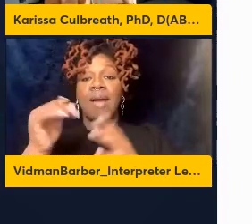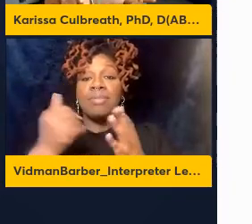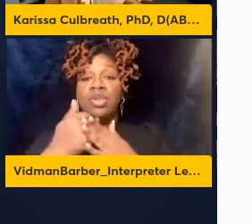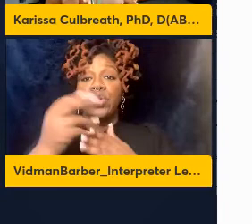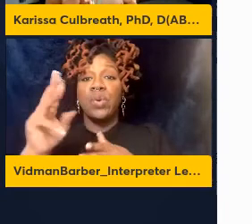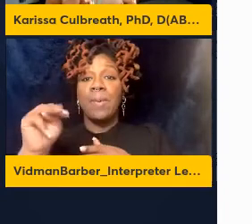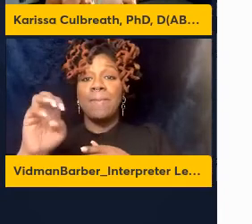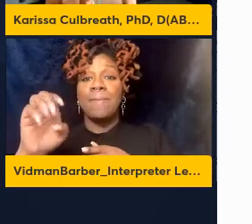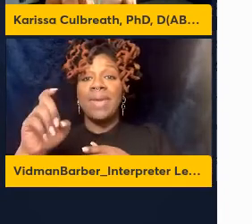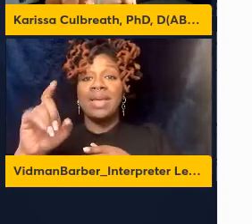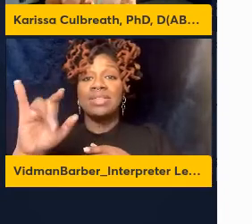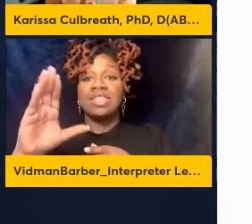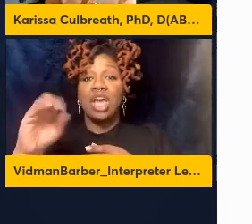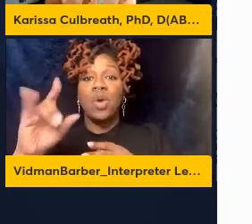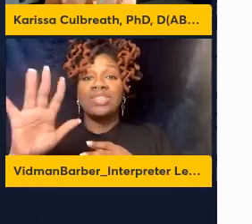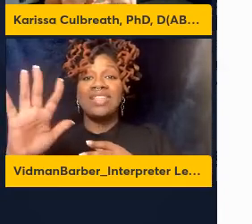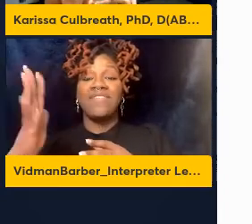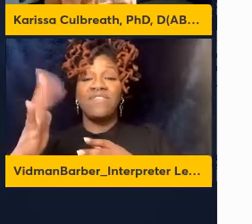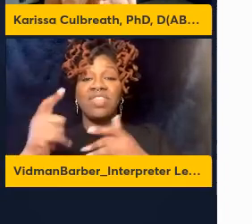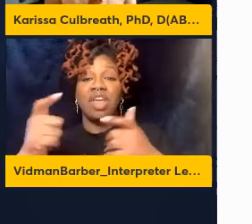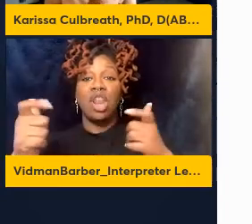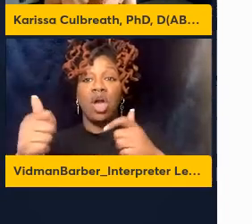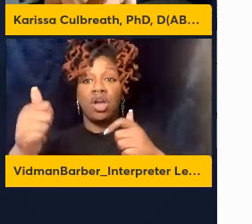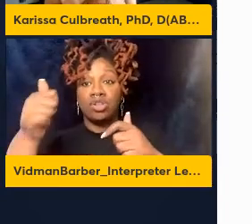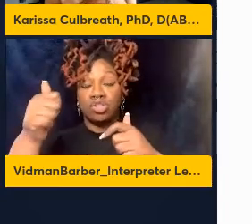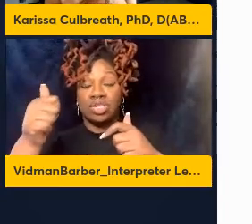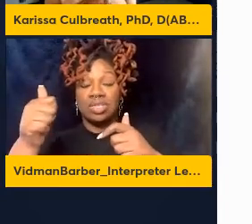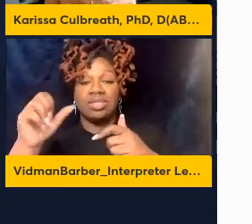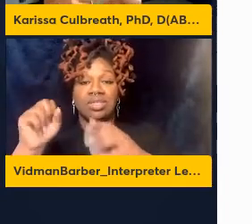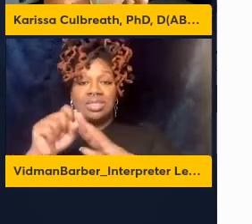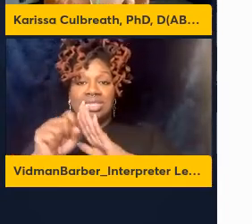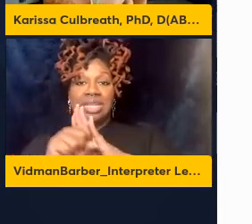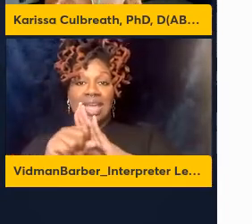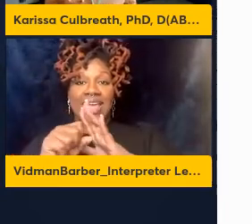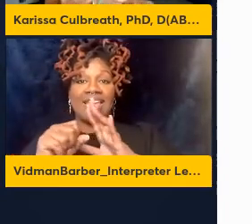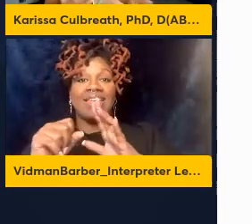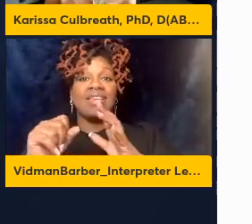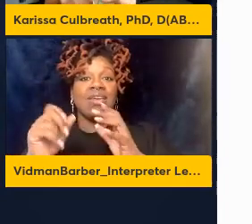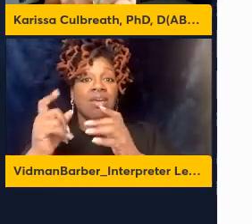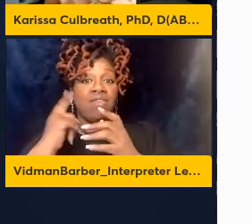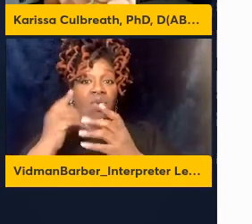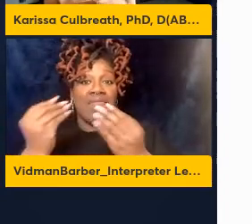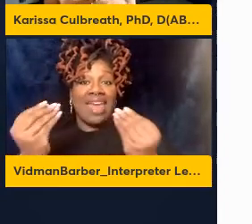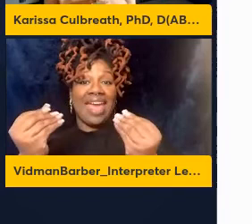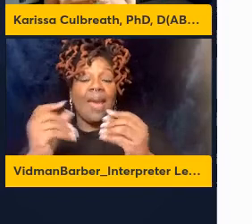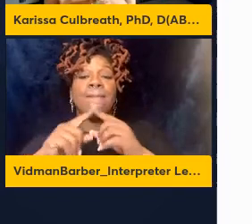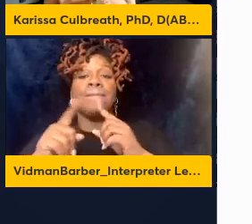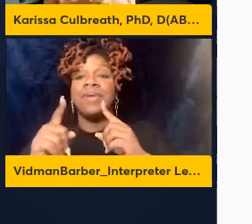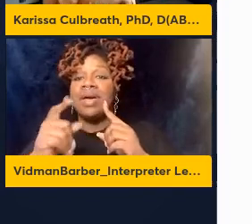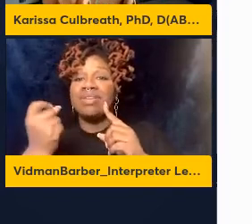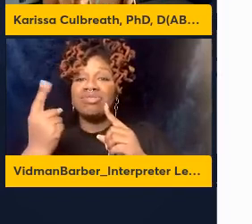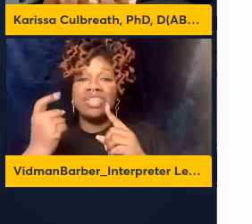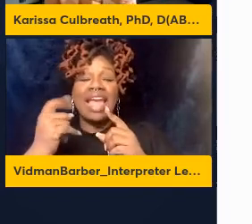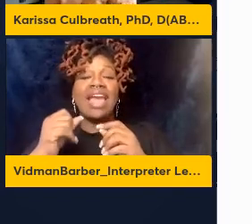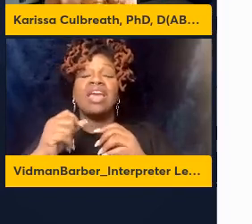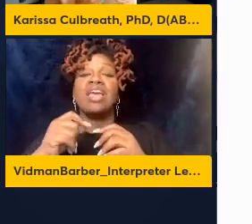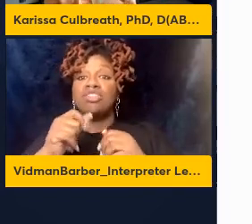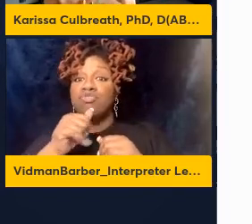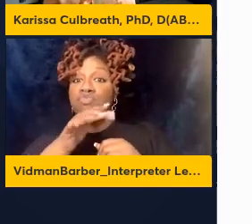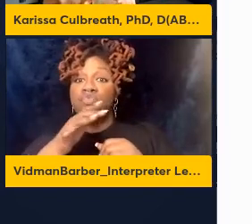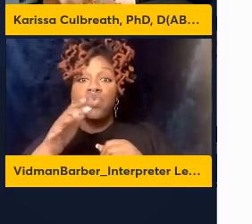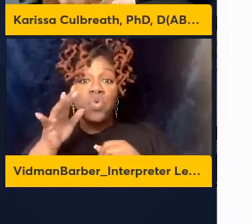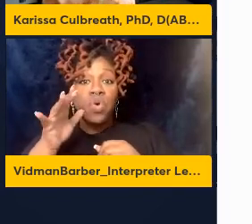is the fifth largest state in landmass, but is incredibly rural in population and also